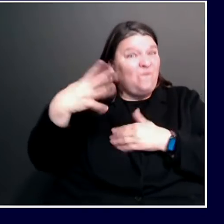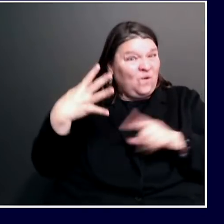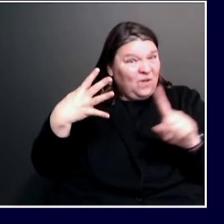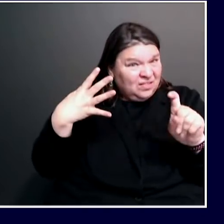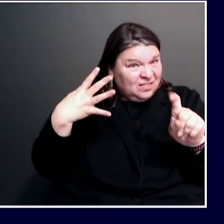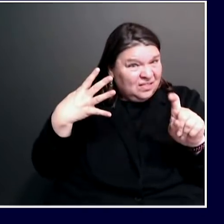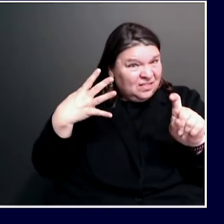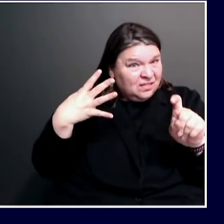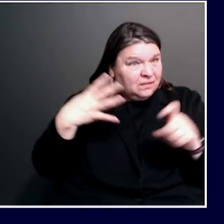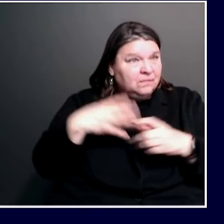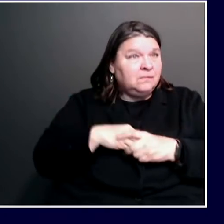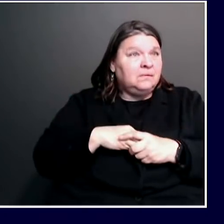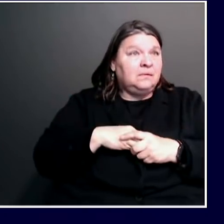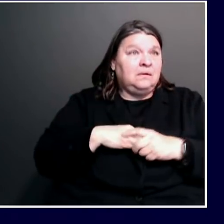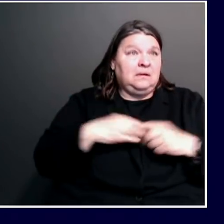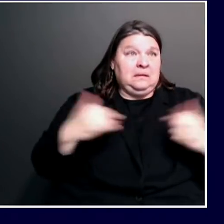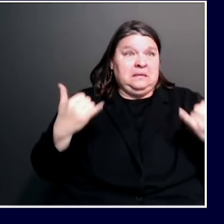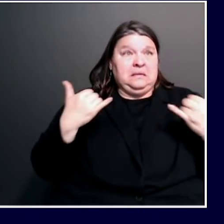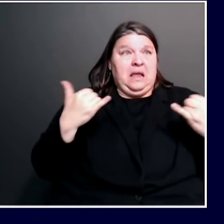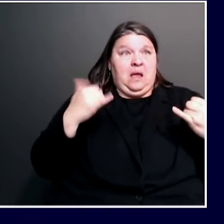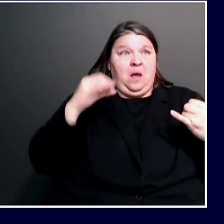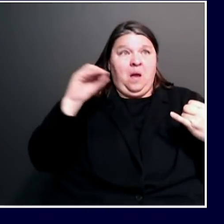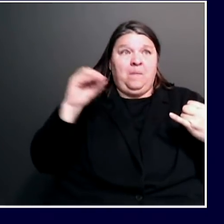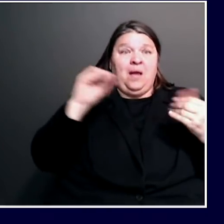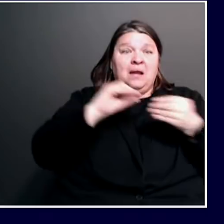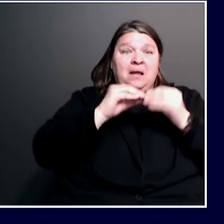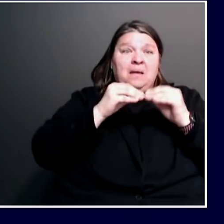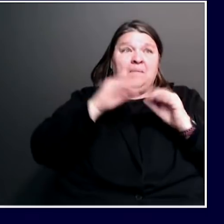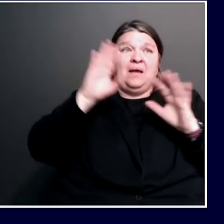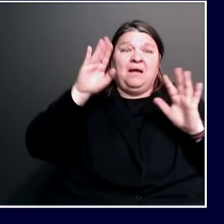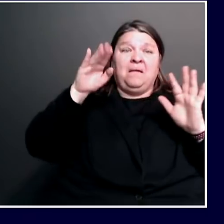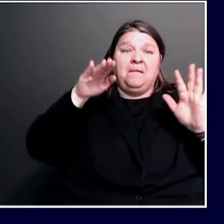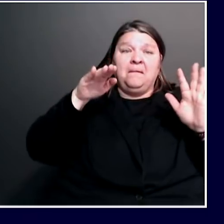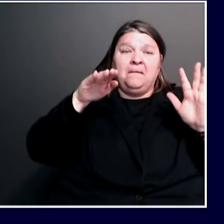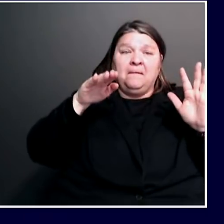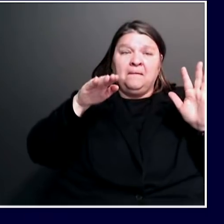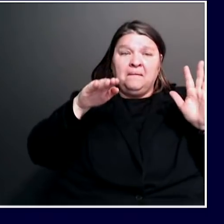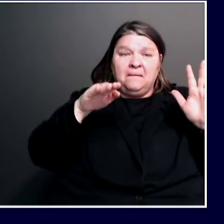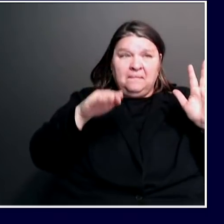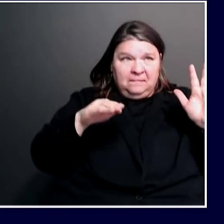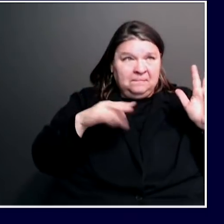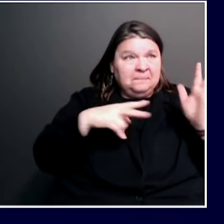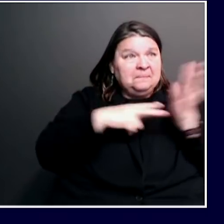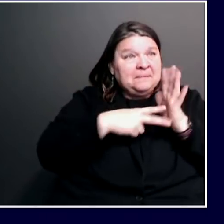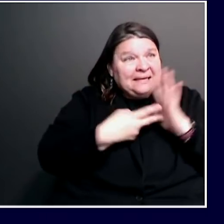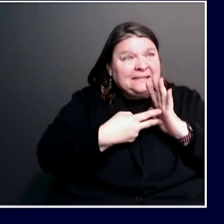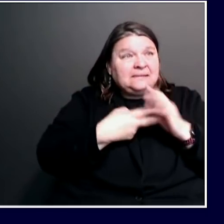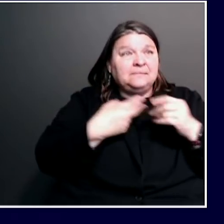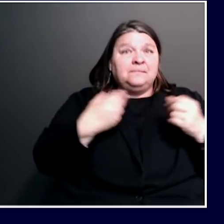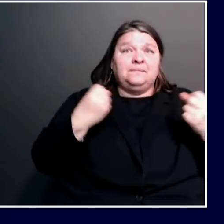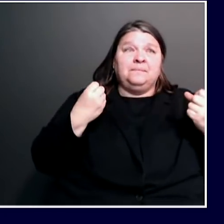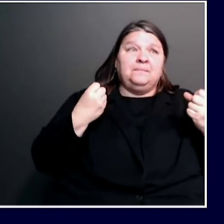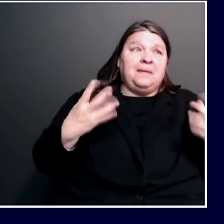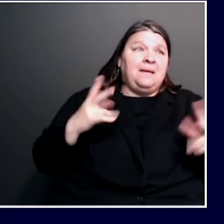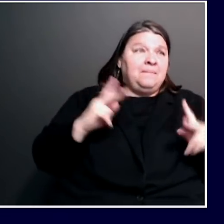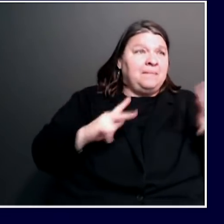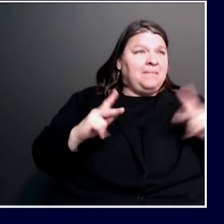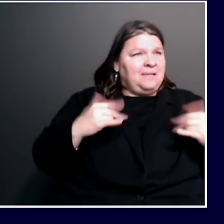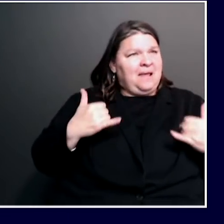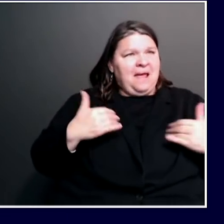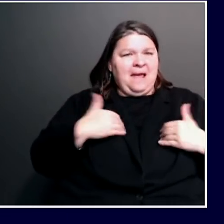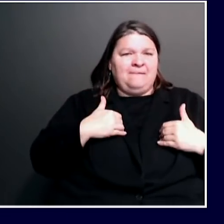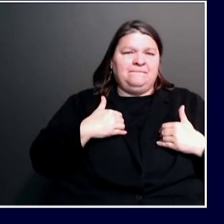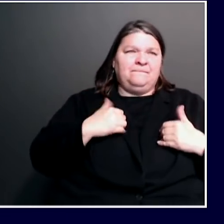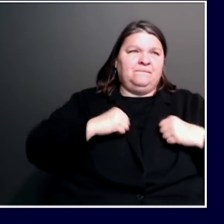the Omicron peak seems to be passing, and some people think, there are a lot of people who now have either immunity from having had COVID